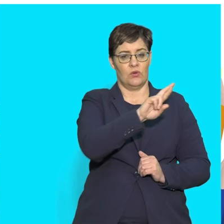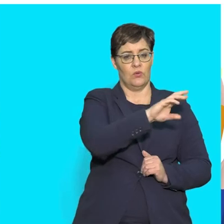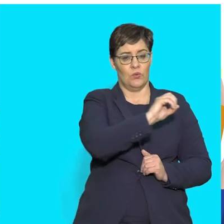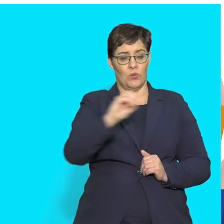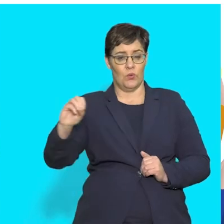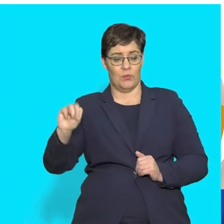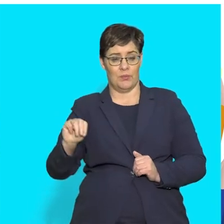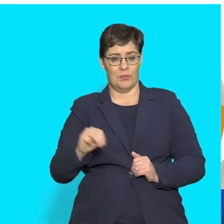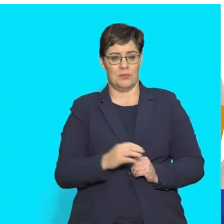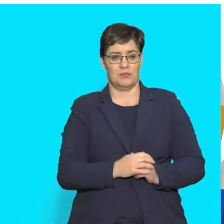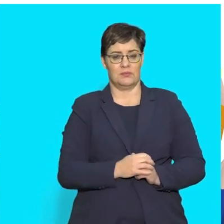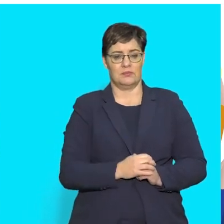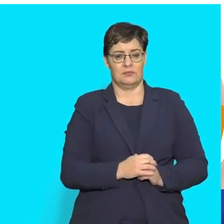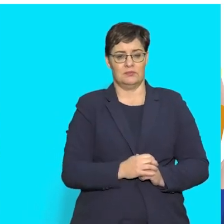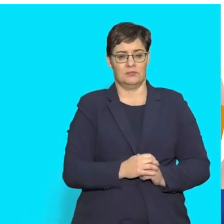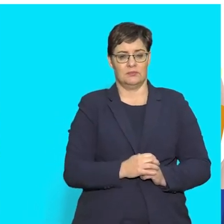room.